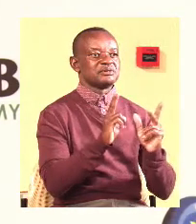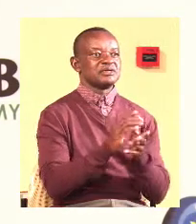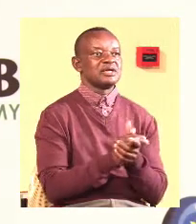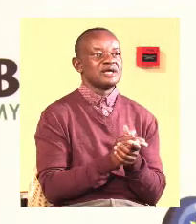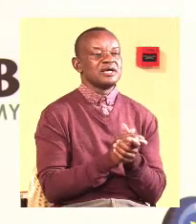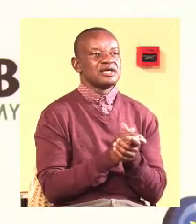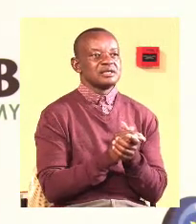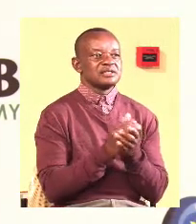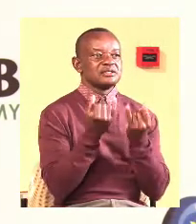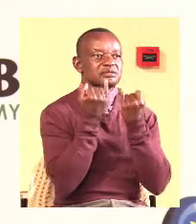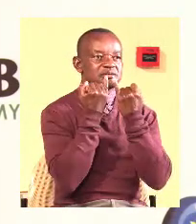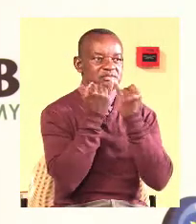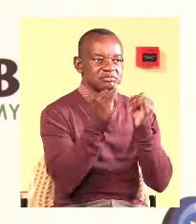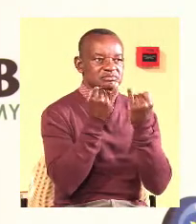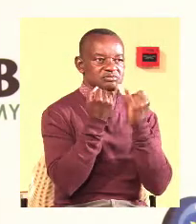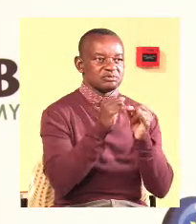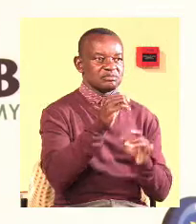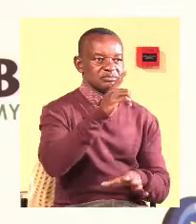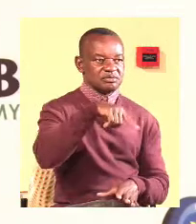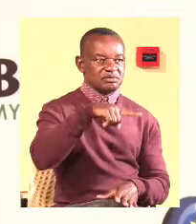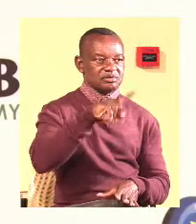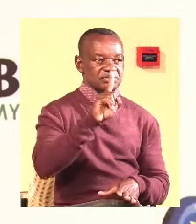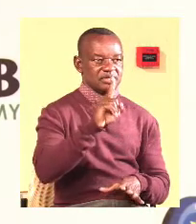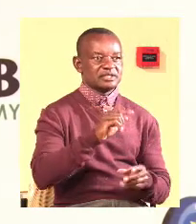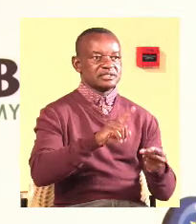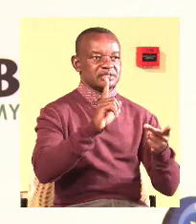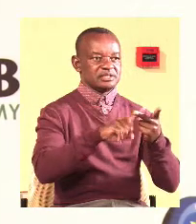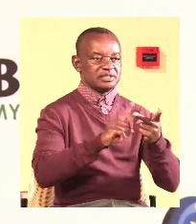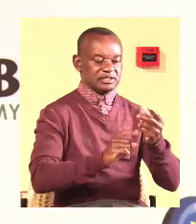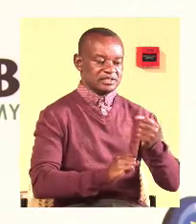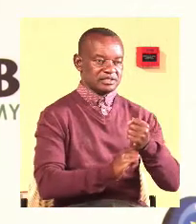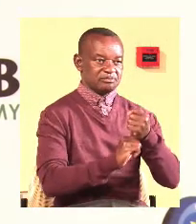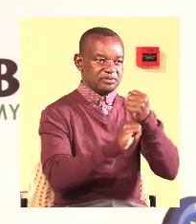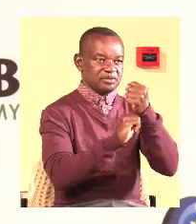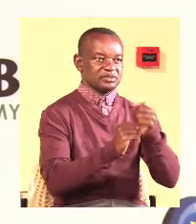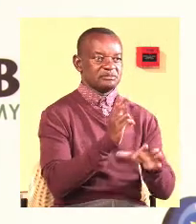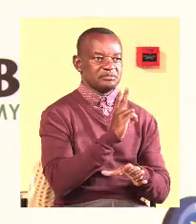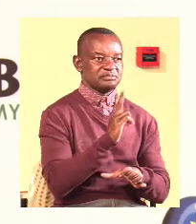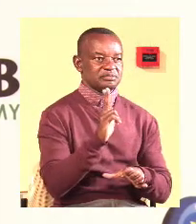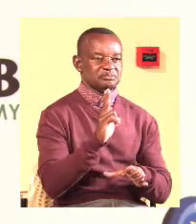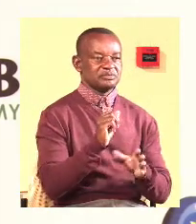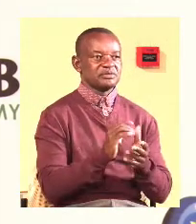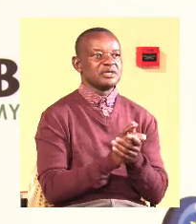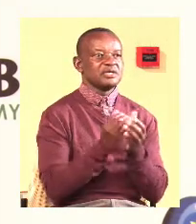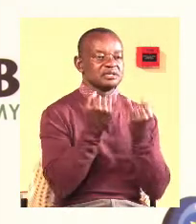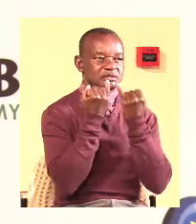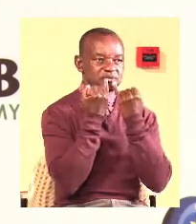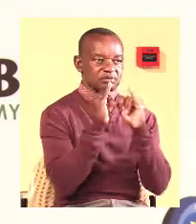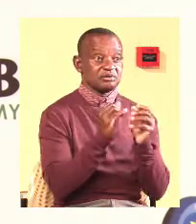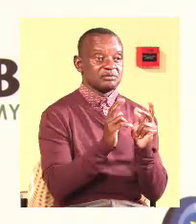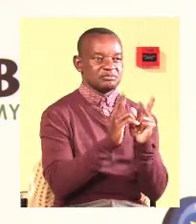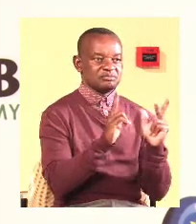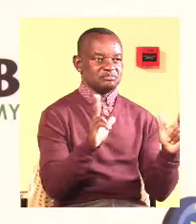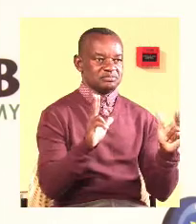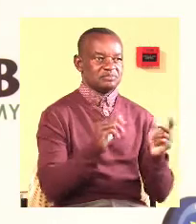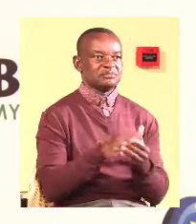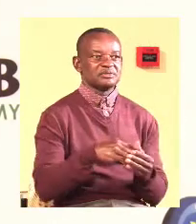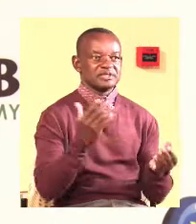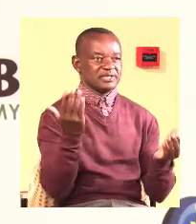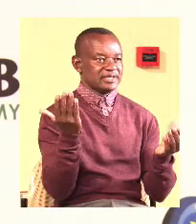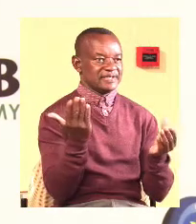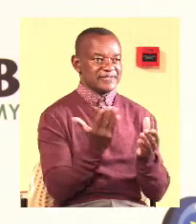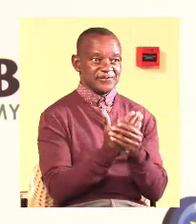that we are supporting them and updating them with the latest information on COVID-19. Like my senior have